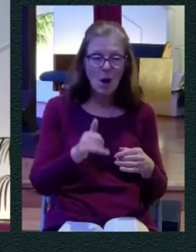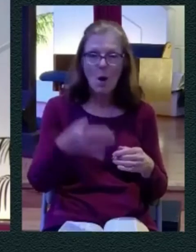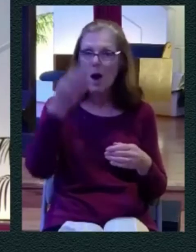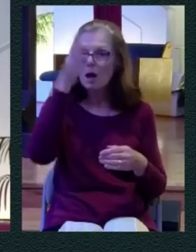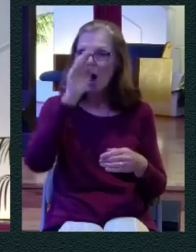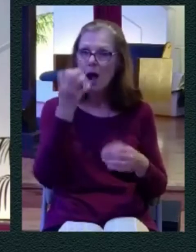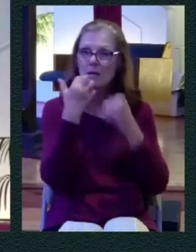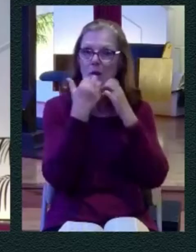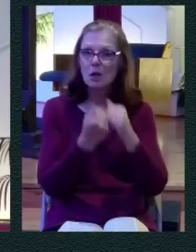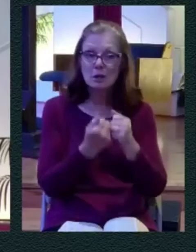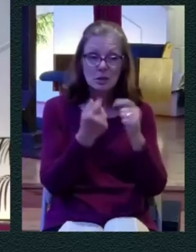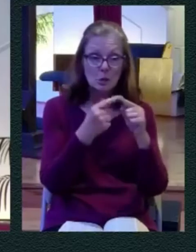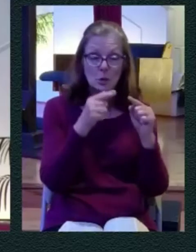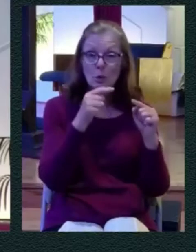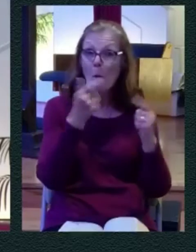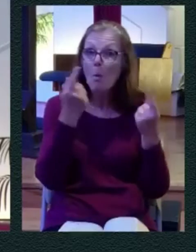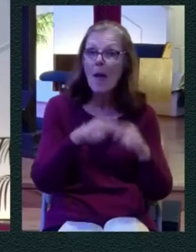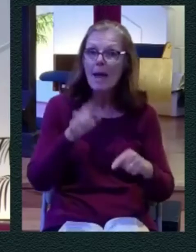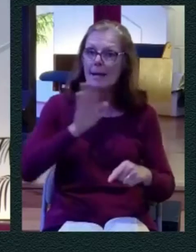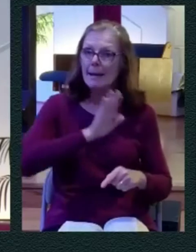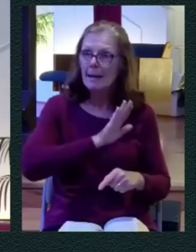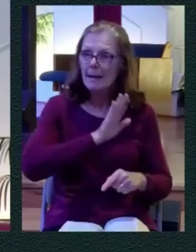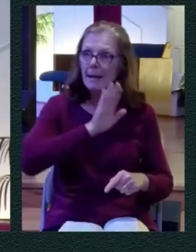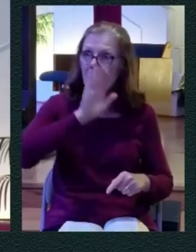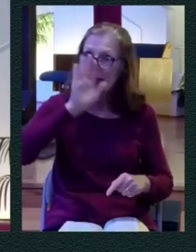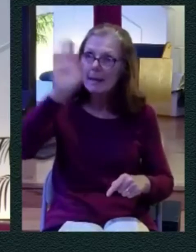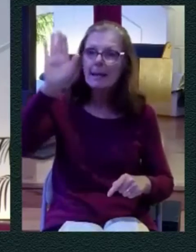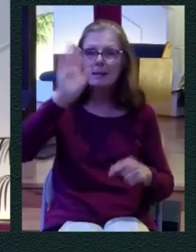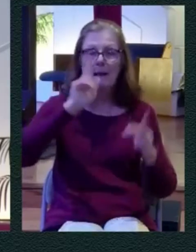when His people disobey,